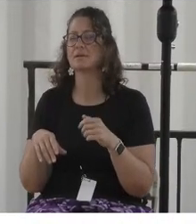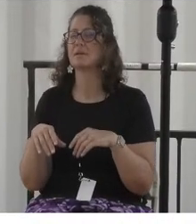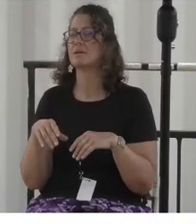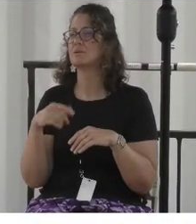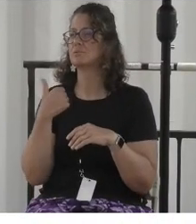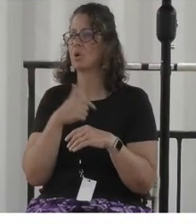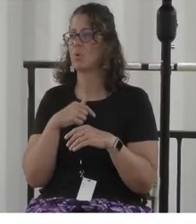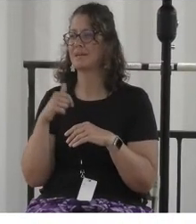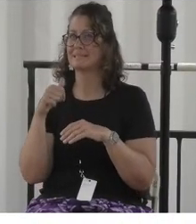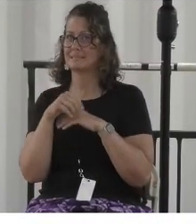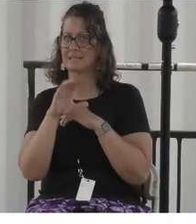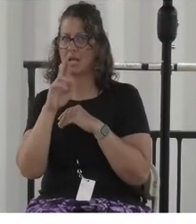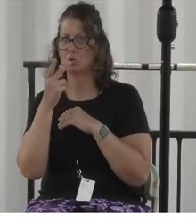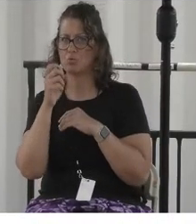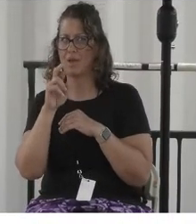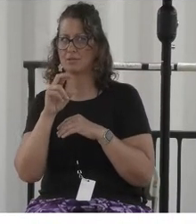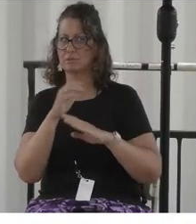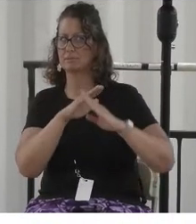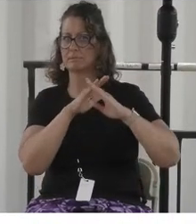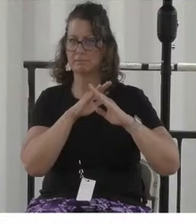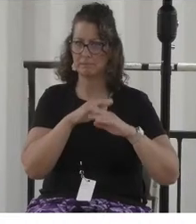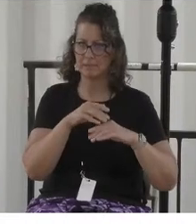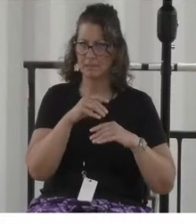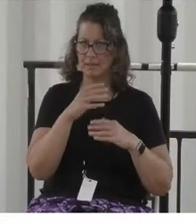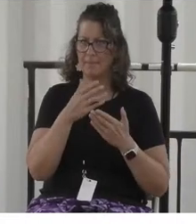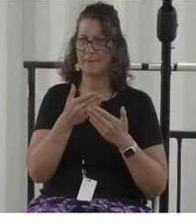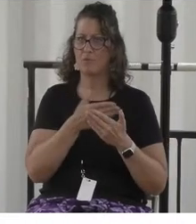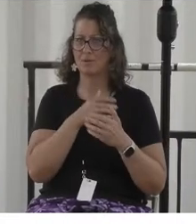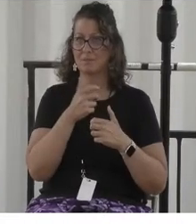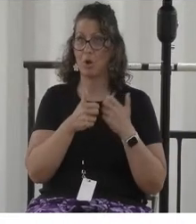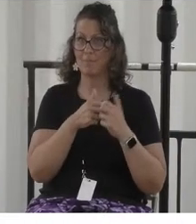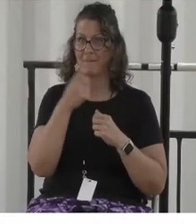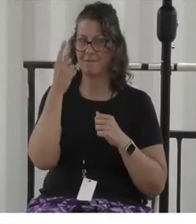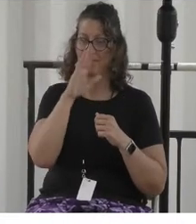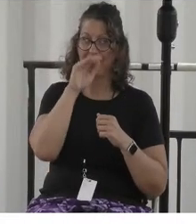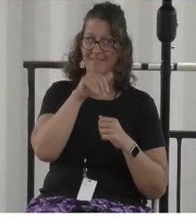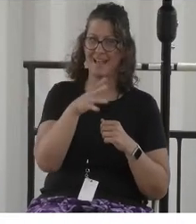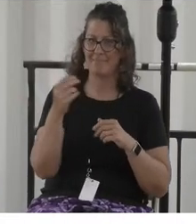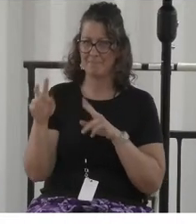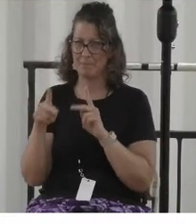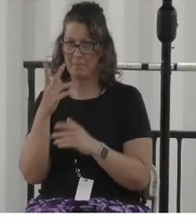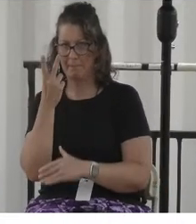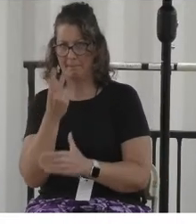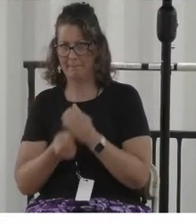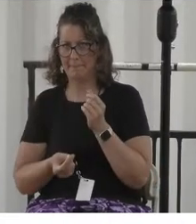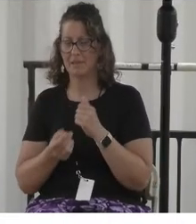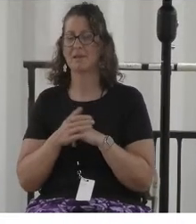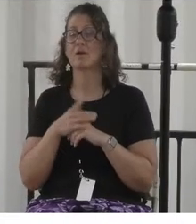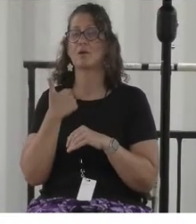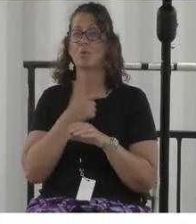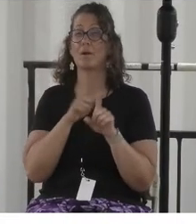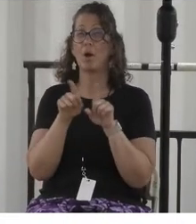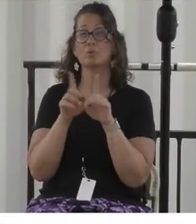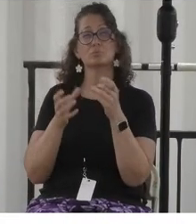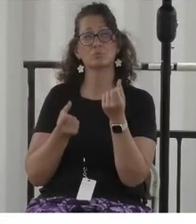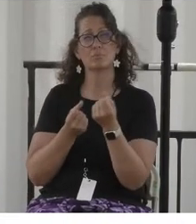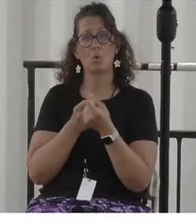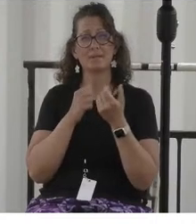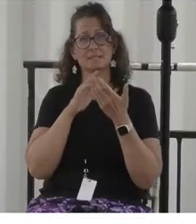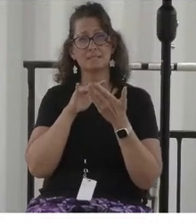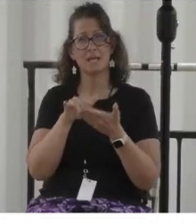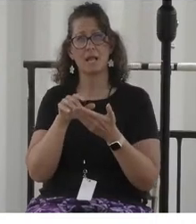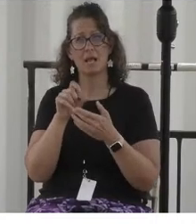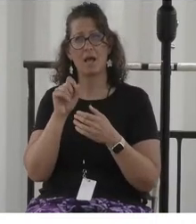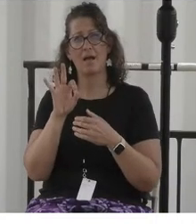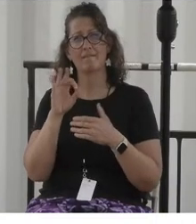to intercede before that becomes an issue for both the people and the elephants. We can also support the study of